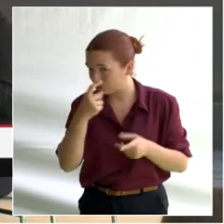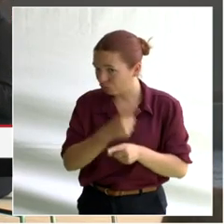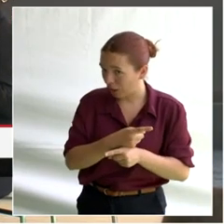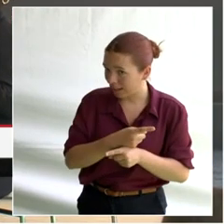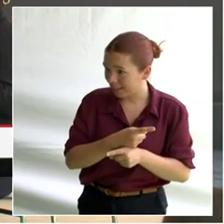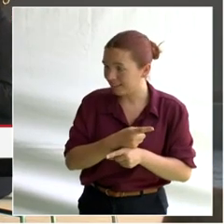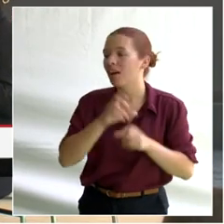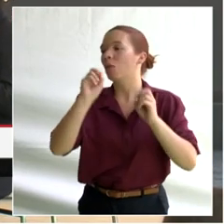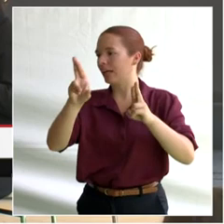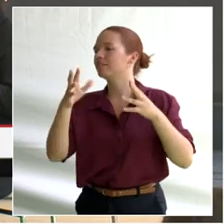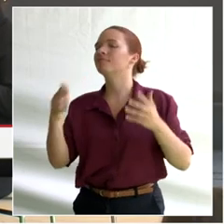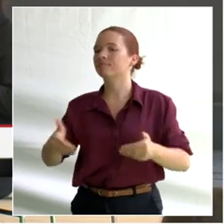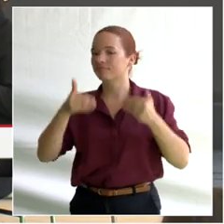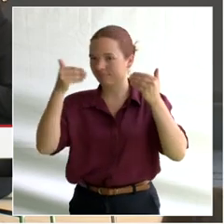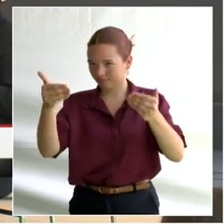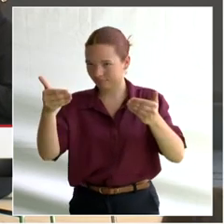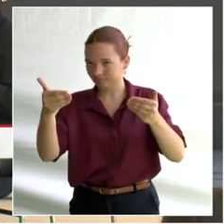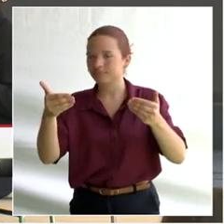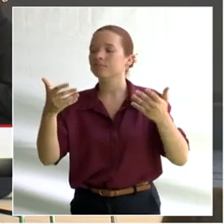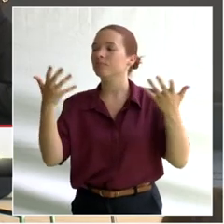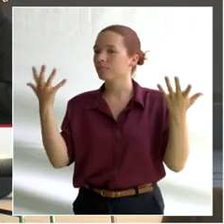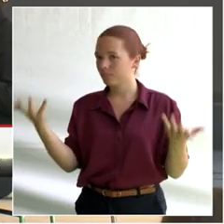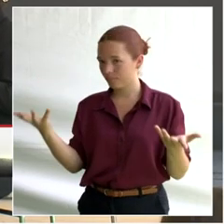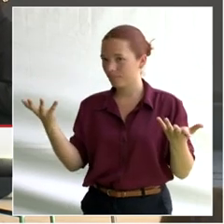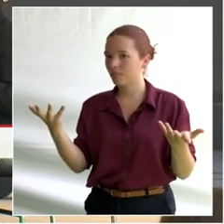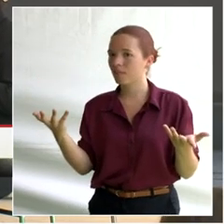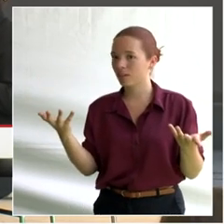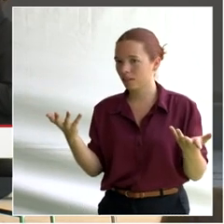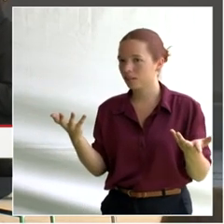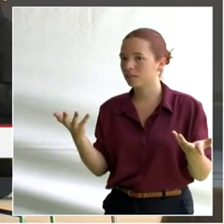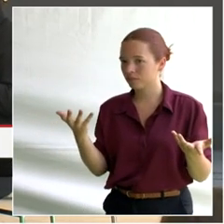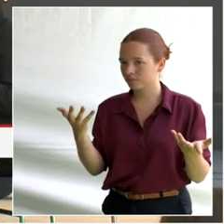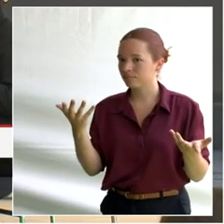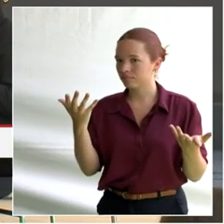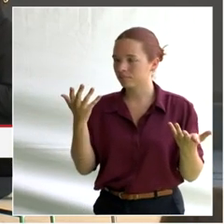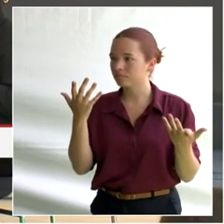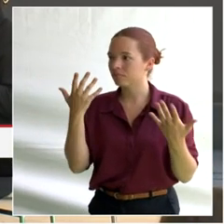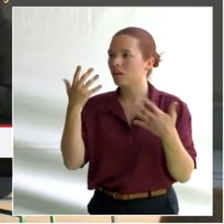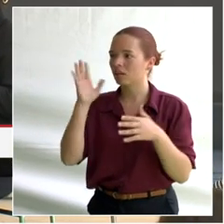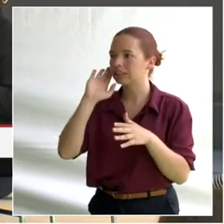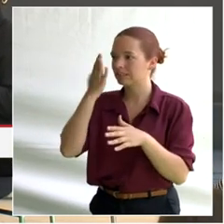So all right, so we're just waiting for that to populate.